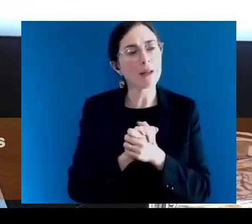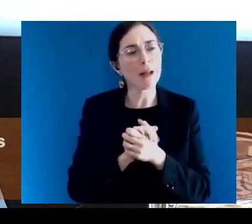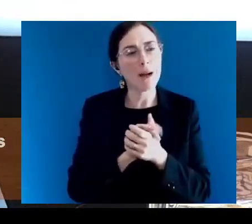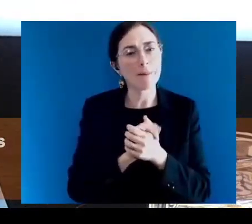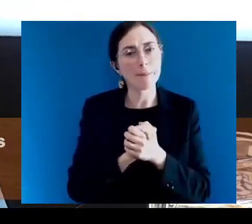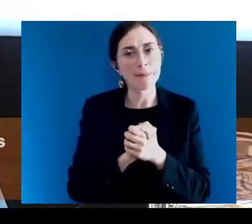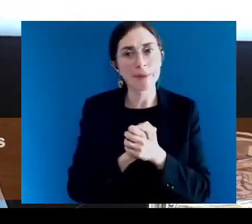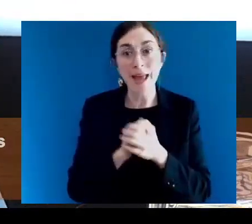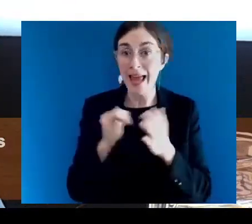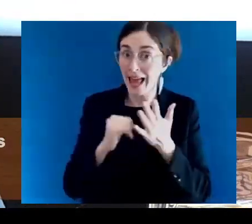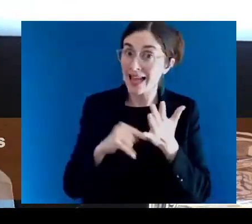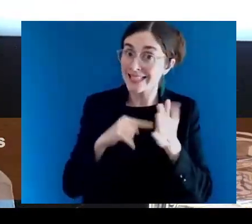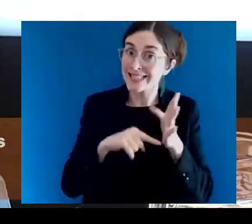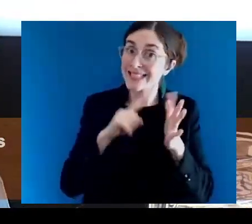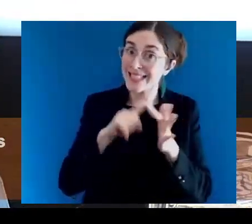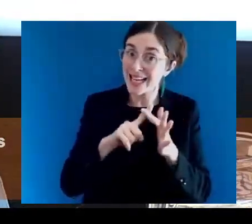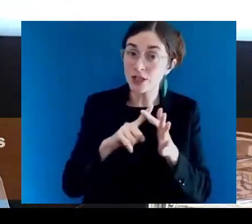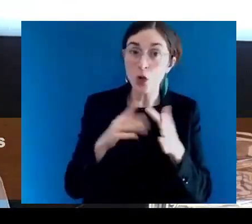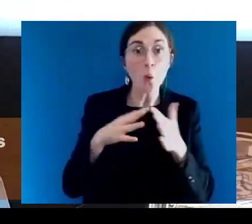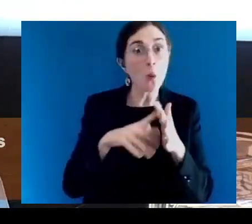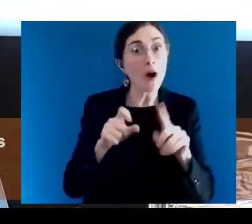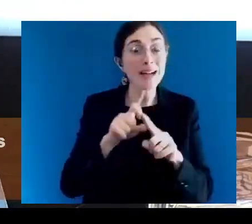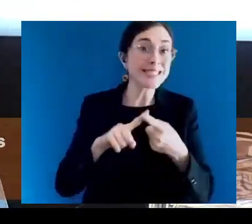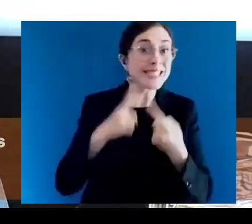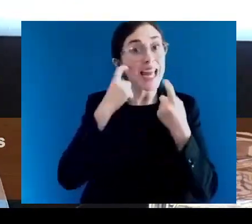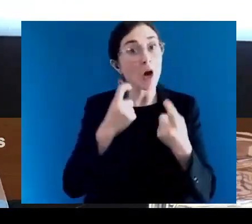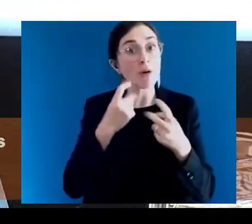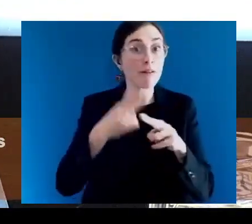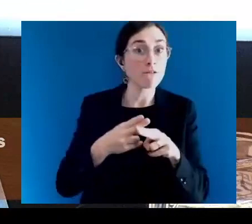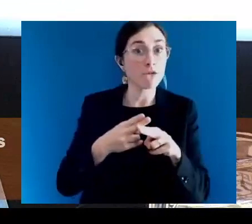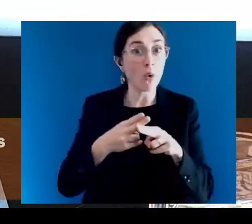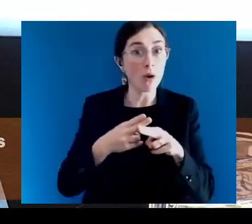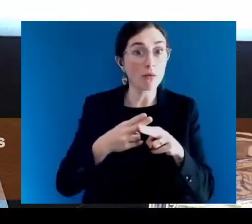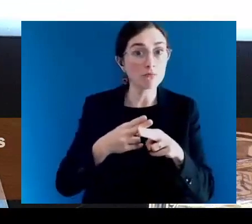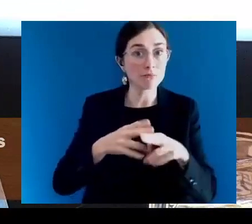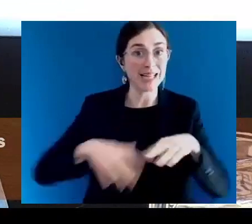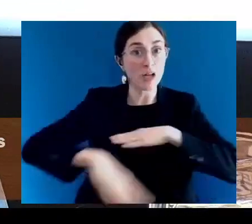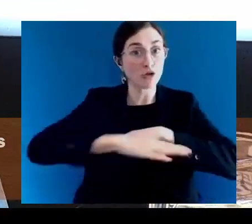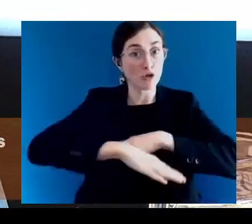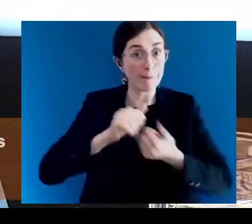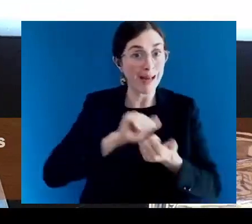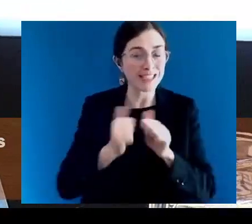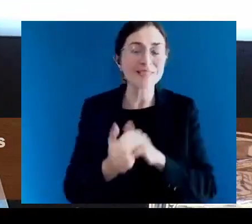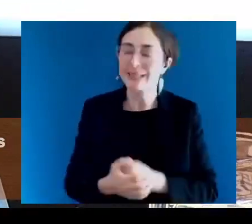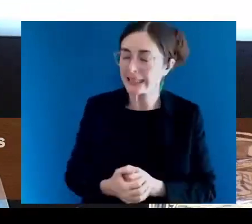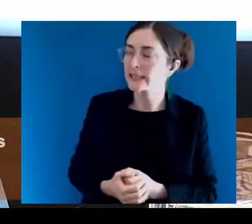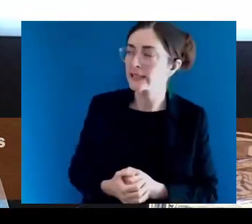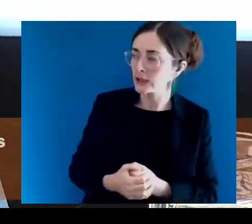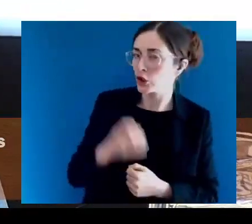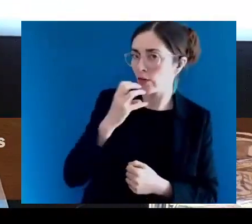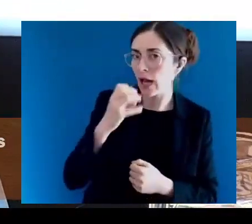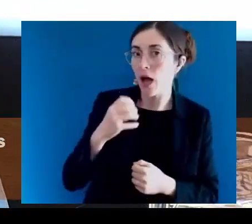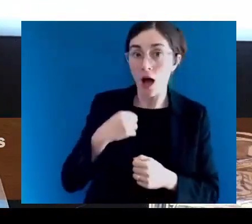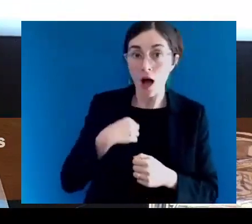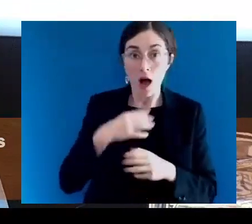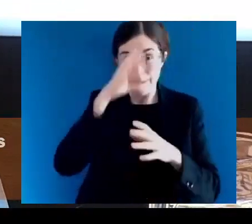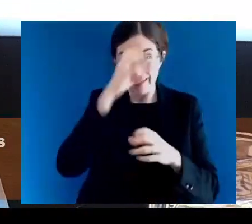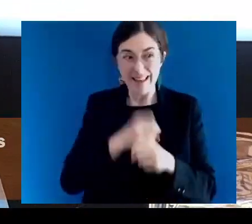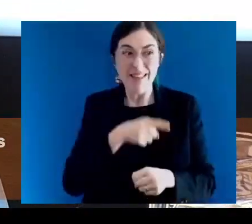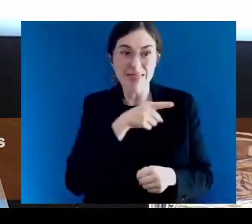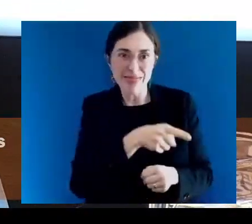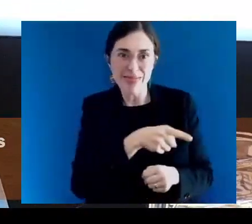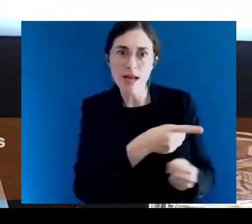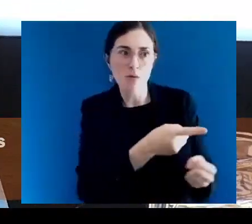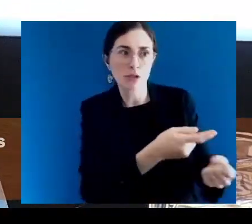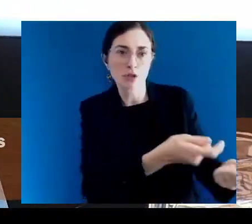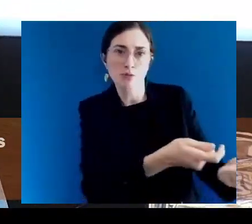Statewide Caring for Country Partnership Forum, Minister. Thank you. I apologise, Commissioner Lovett. We're engaged to provide guidance around its criteria,